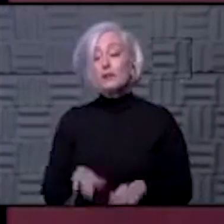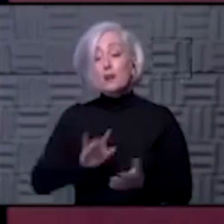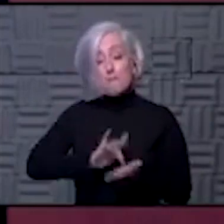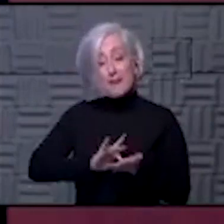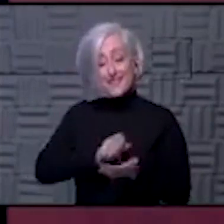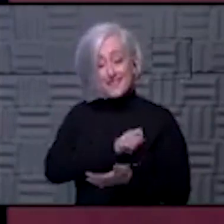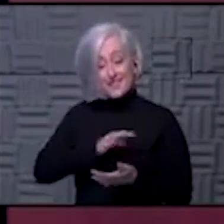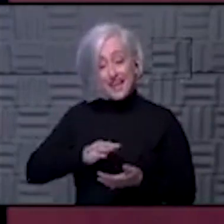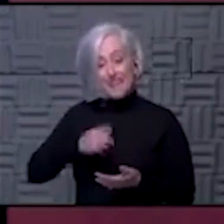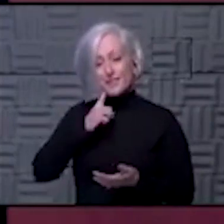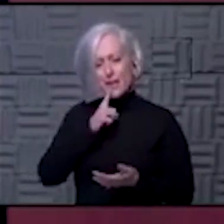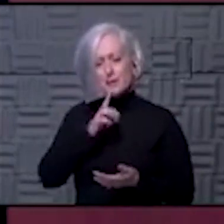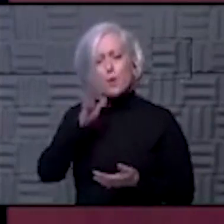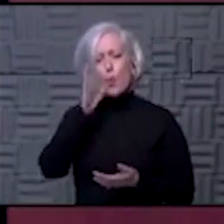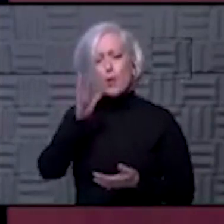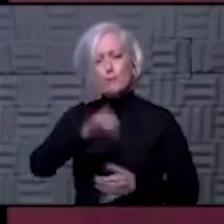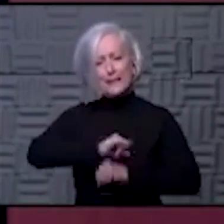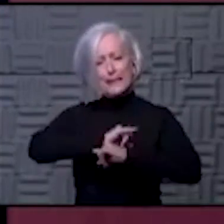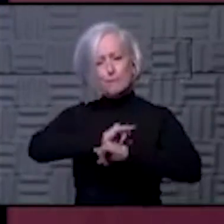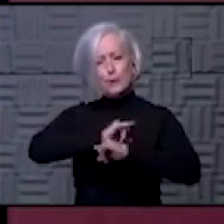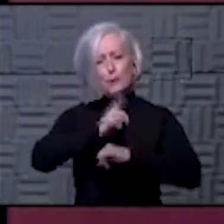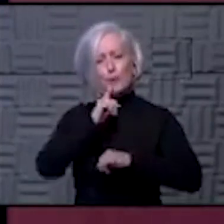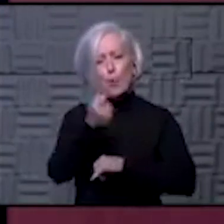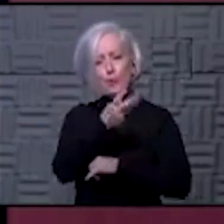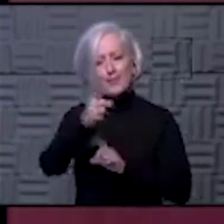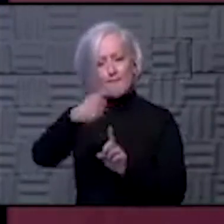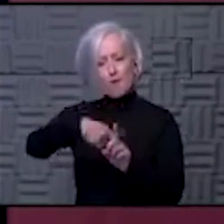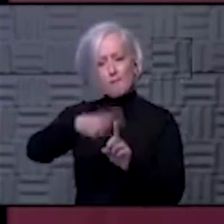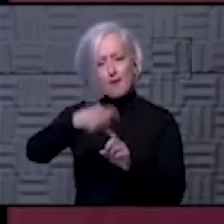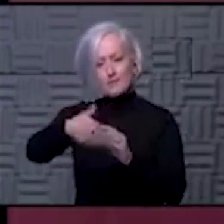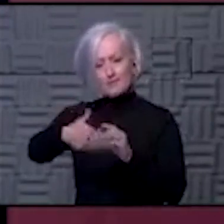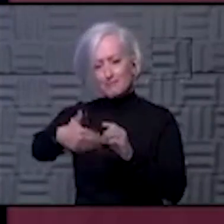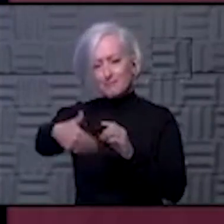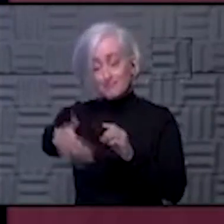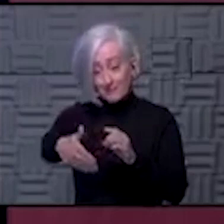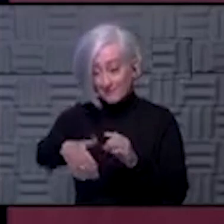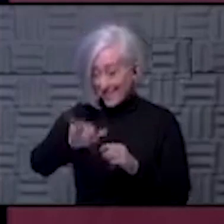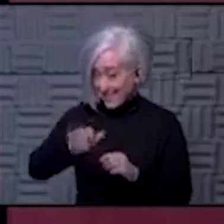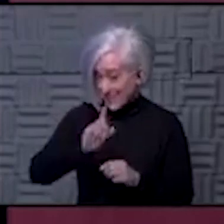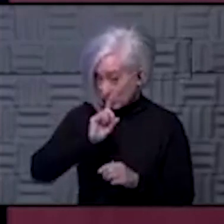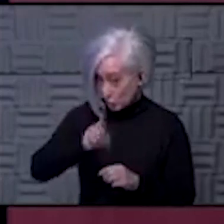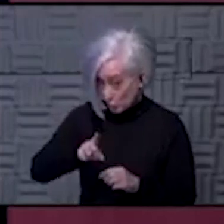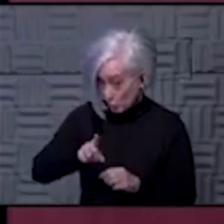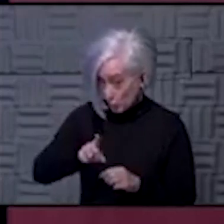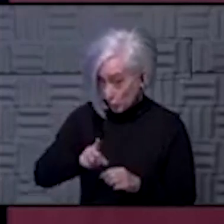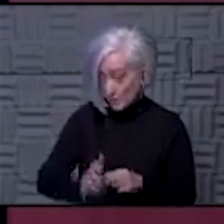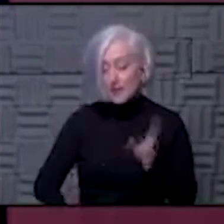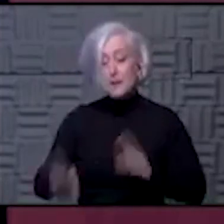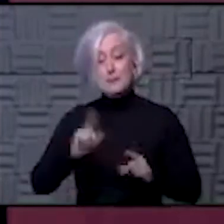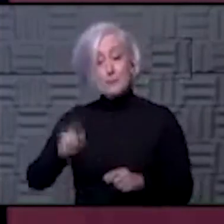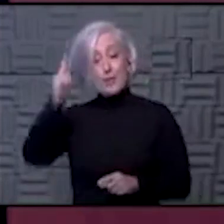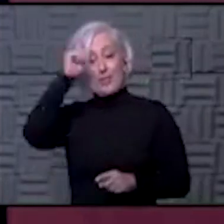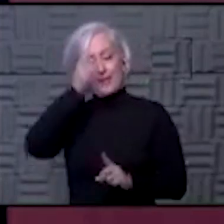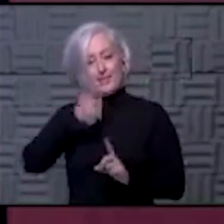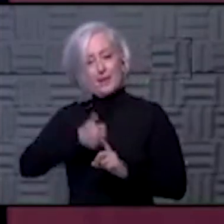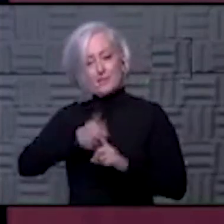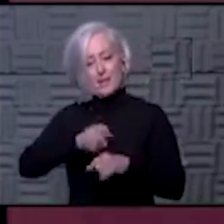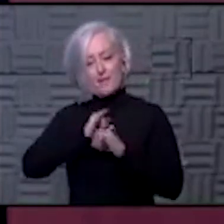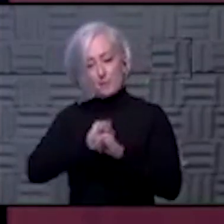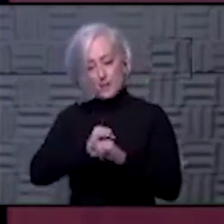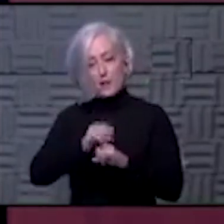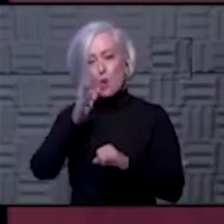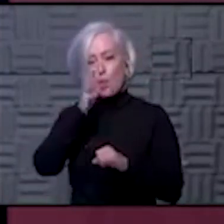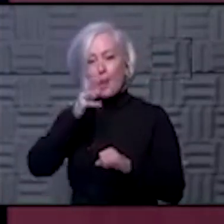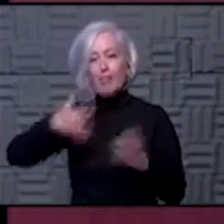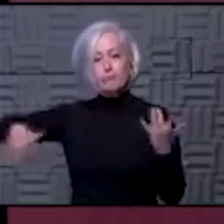for the next several months. Is this true? Her concern is that people that have been told that they are immune will run around